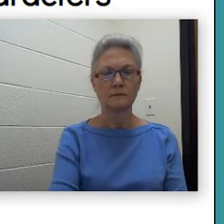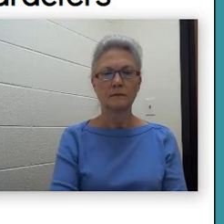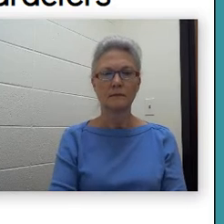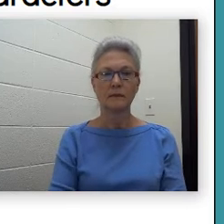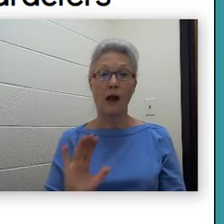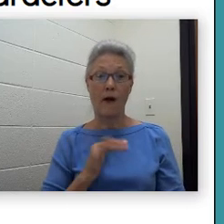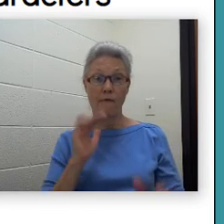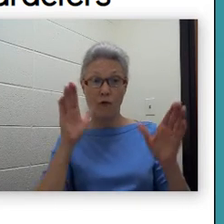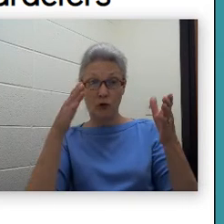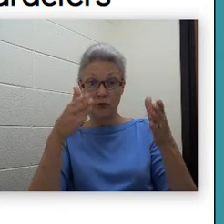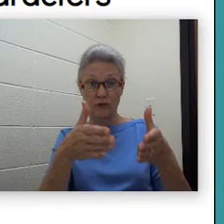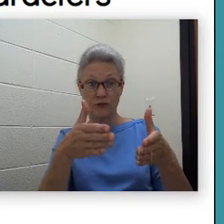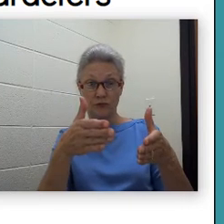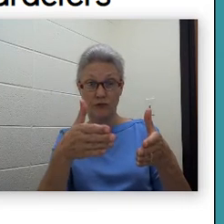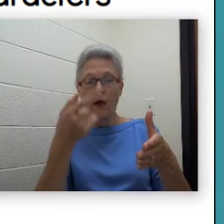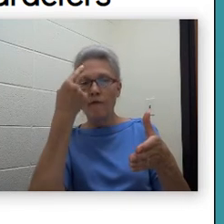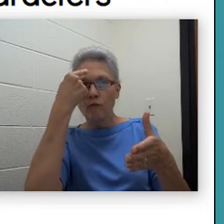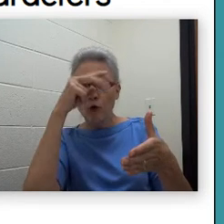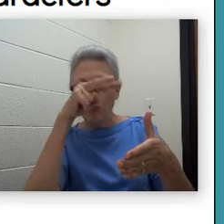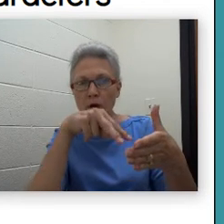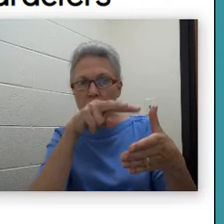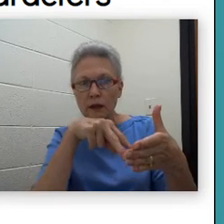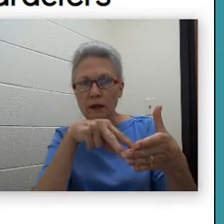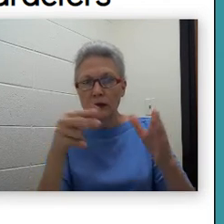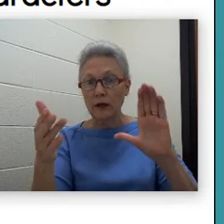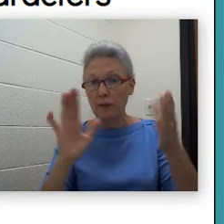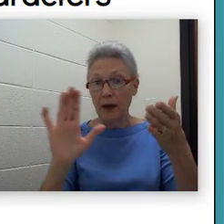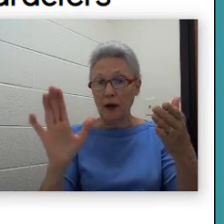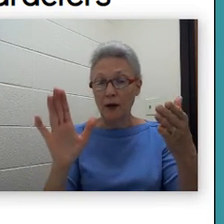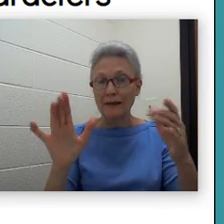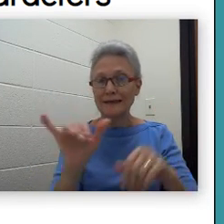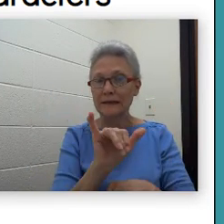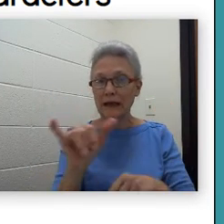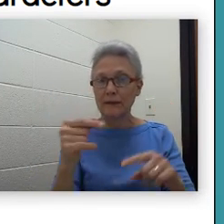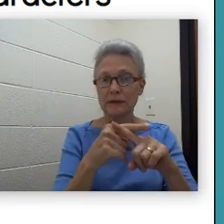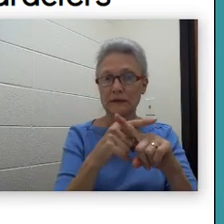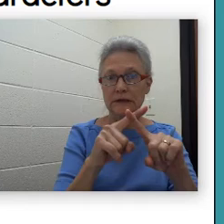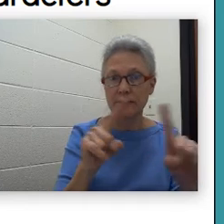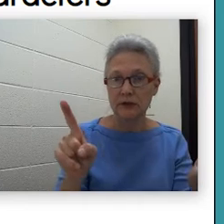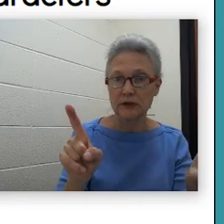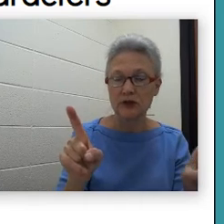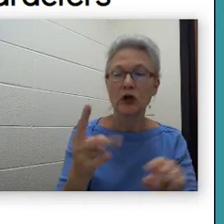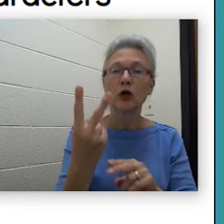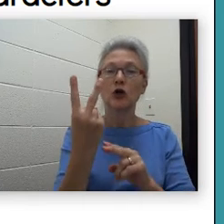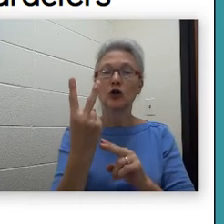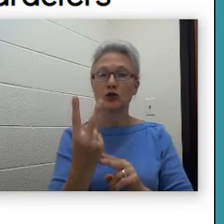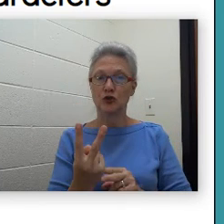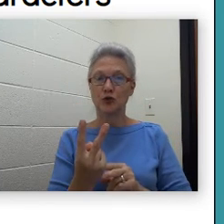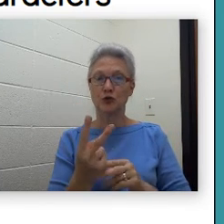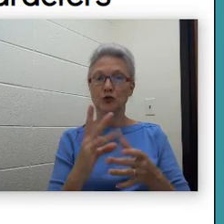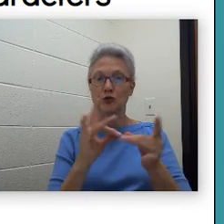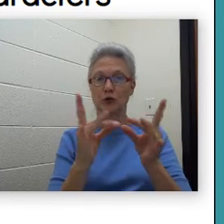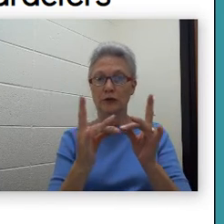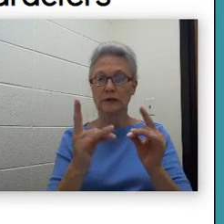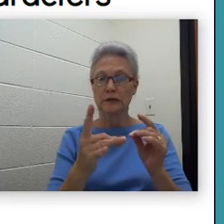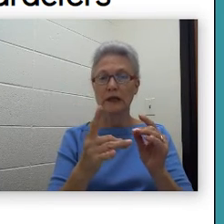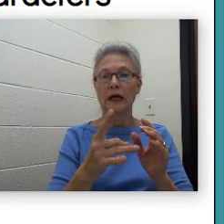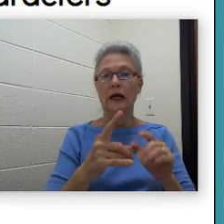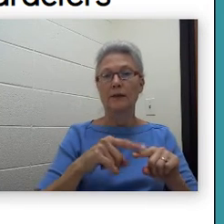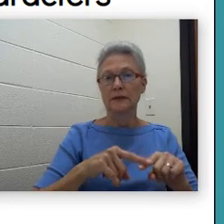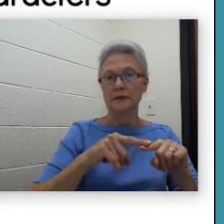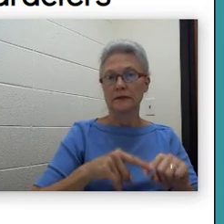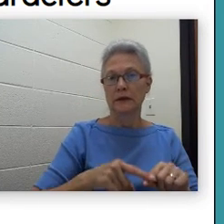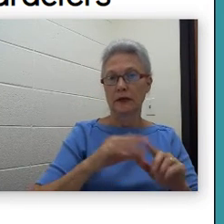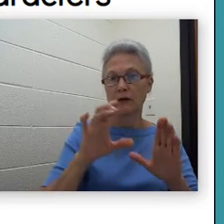Our focus for reading is to compare and contrast two texts based on their characters and their